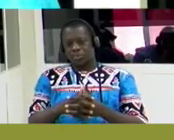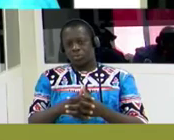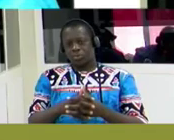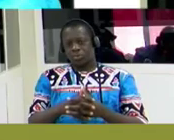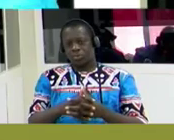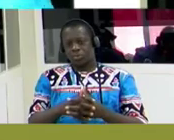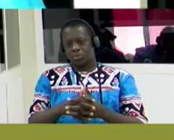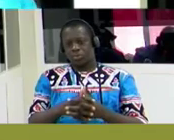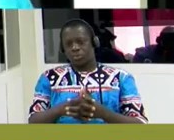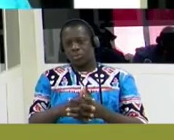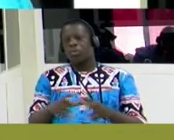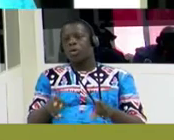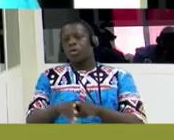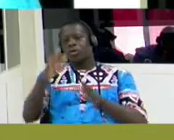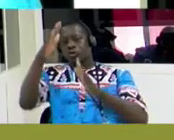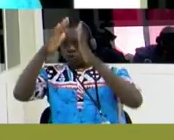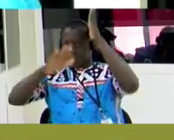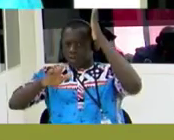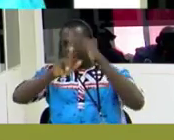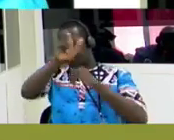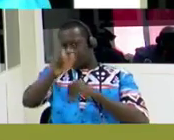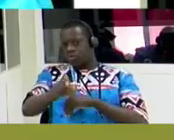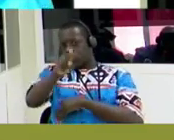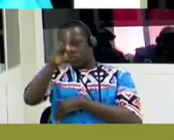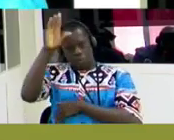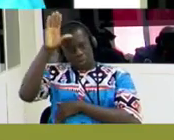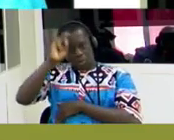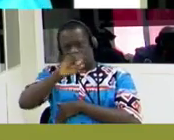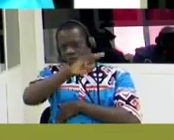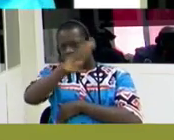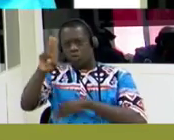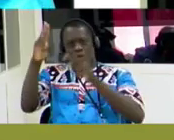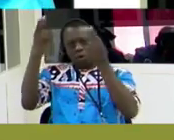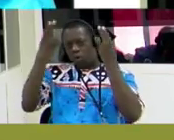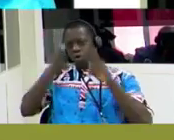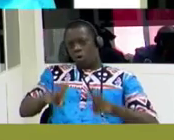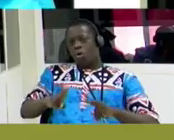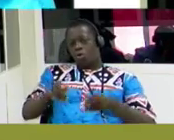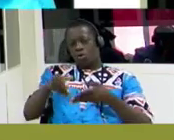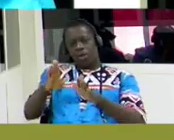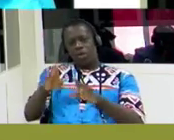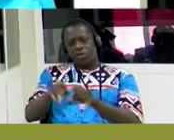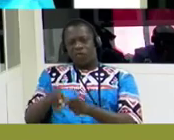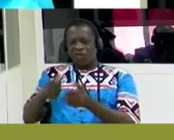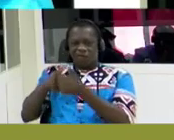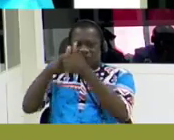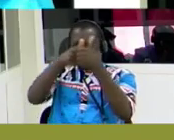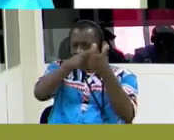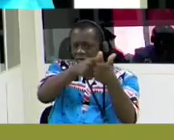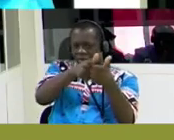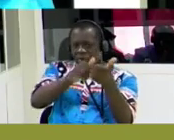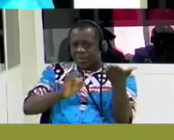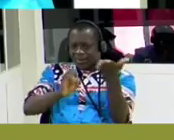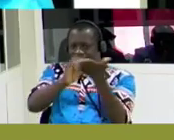it was unlawful for you to follow an unlawful order?